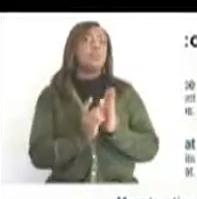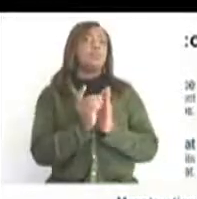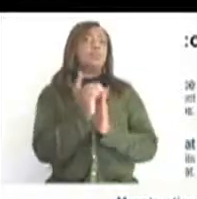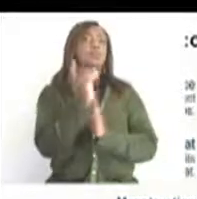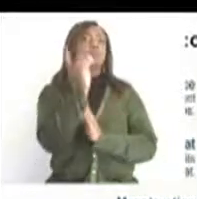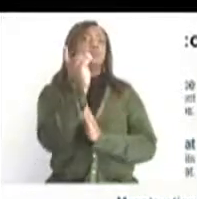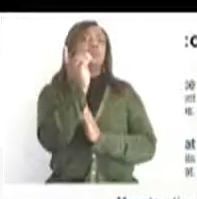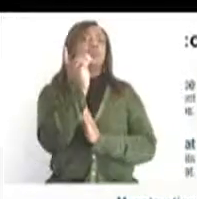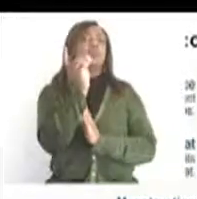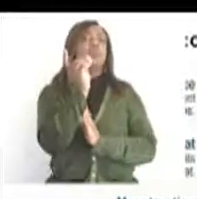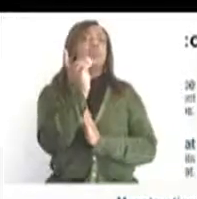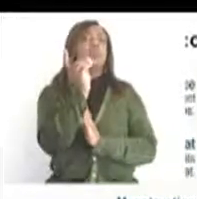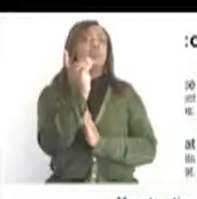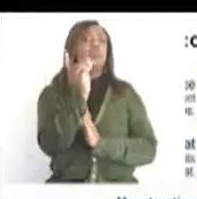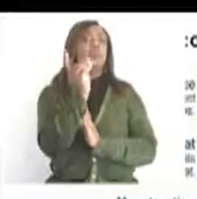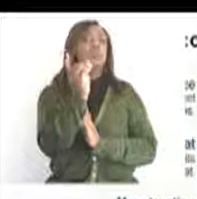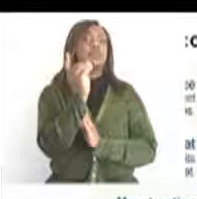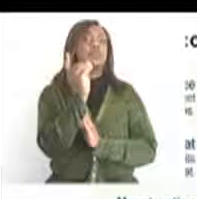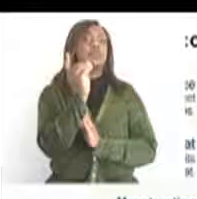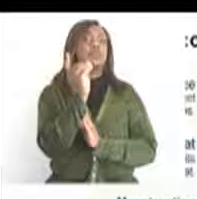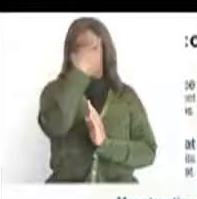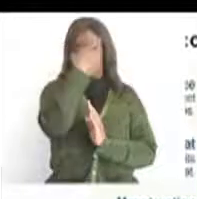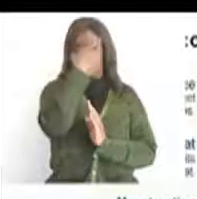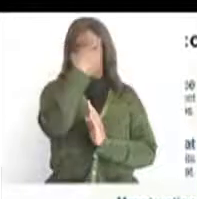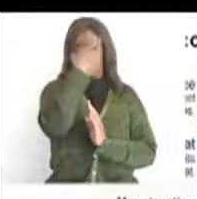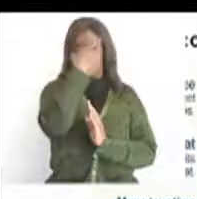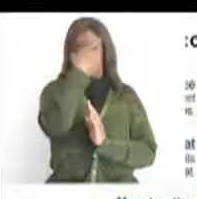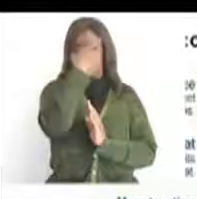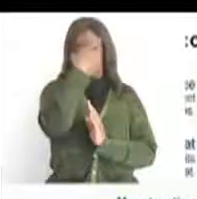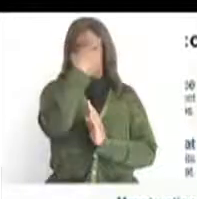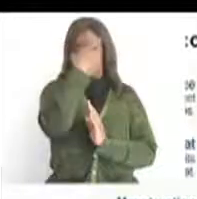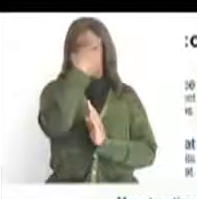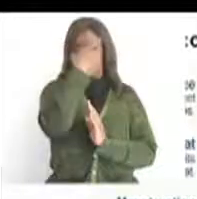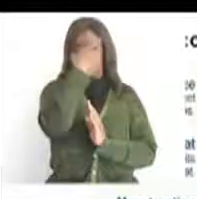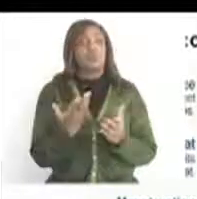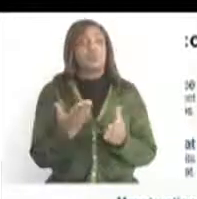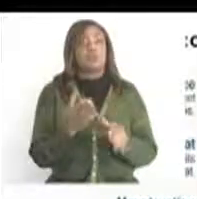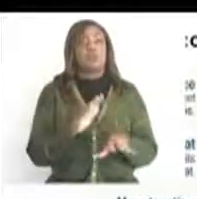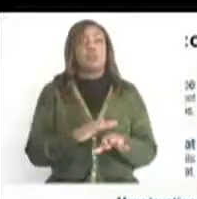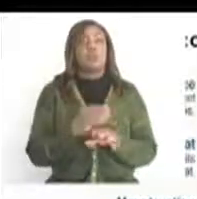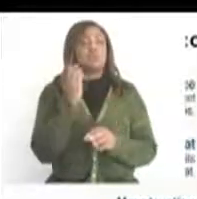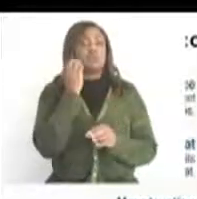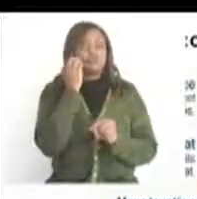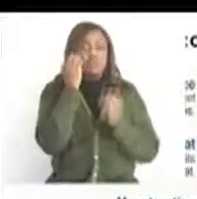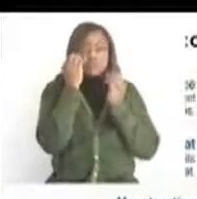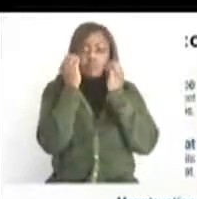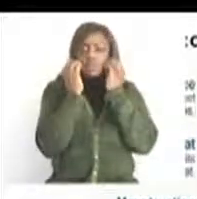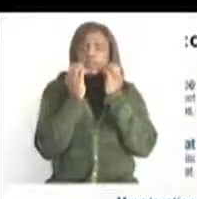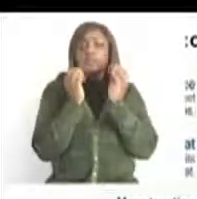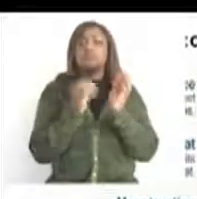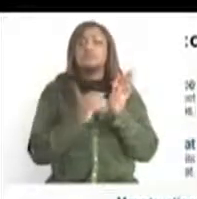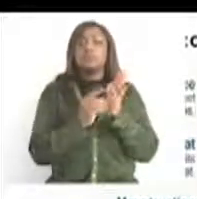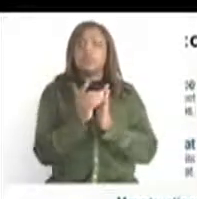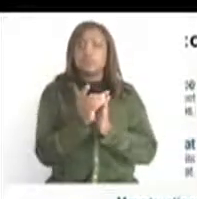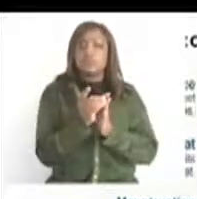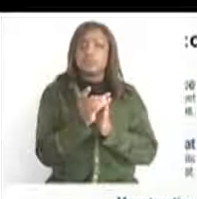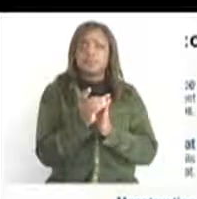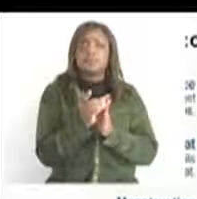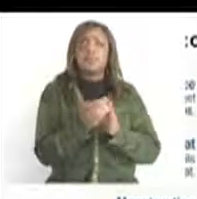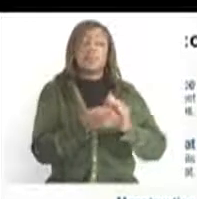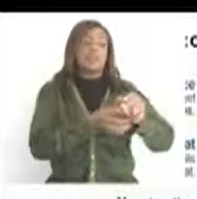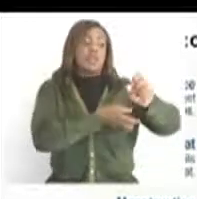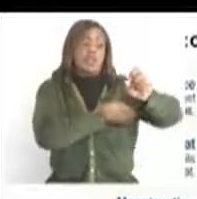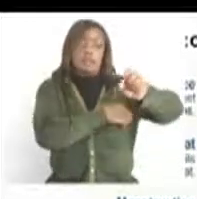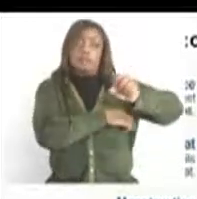Good. Let's look at the face. You may get pimples or acne. Sweat, you have